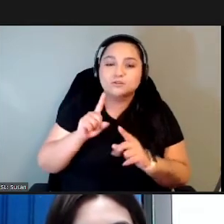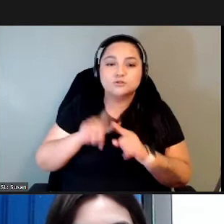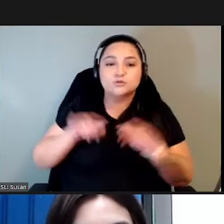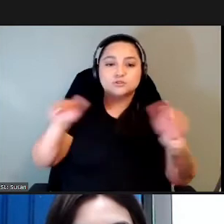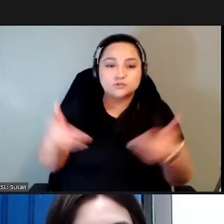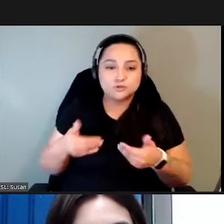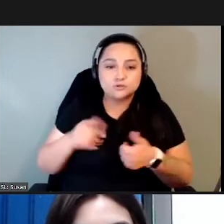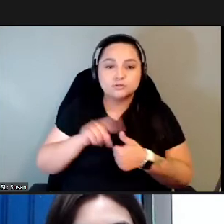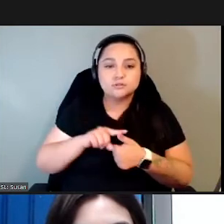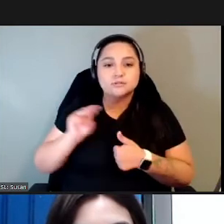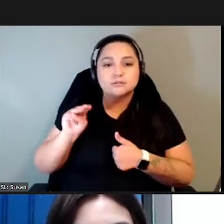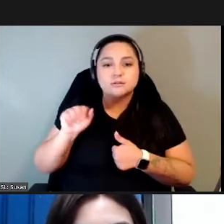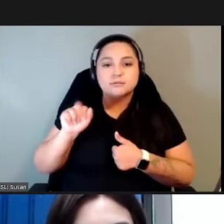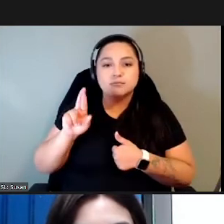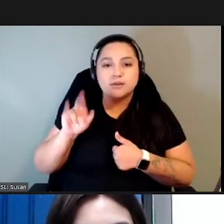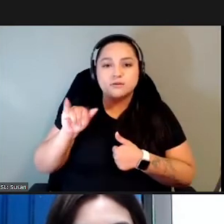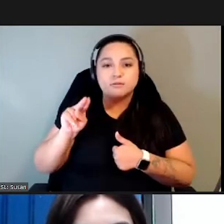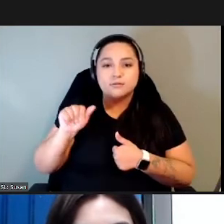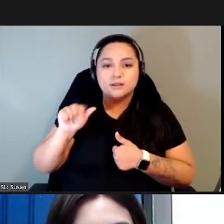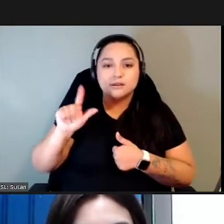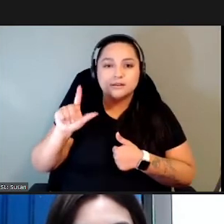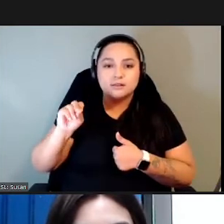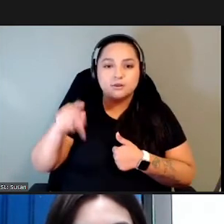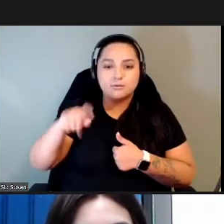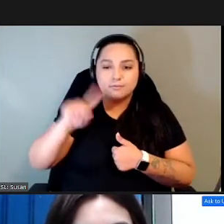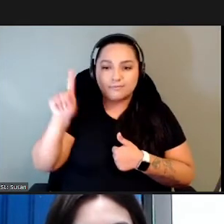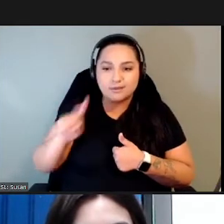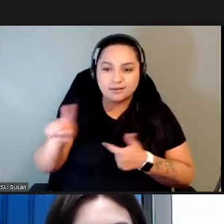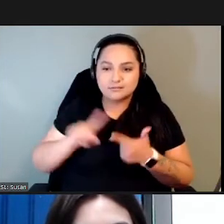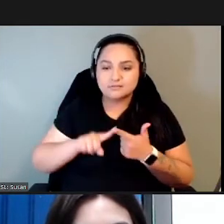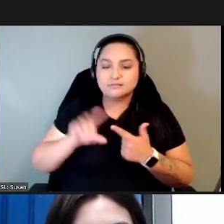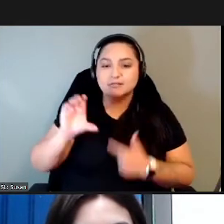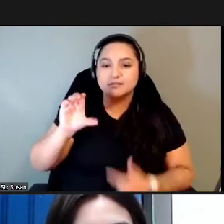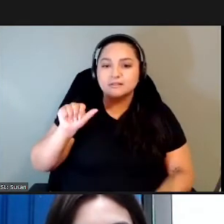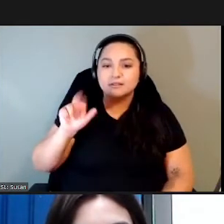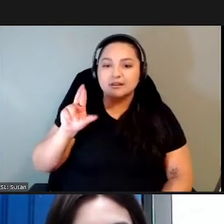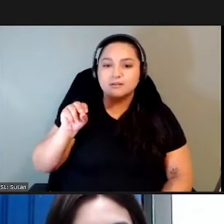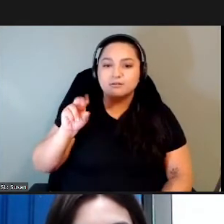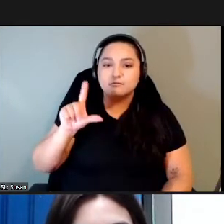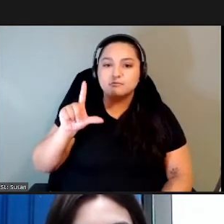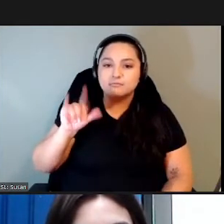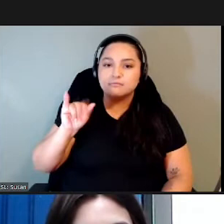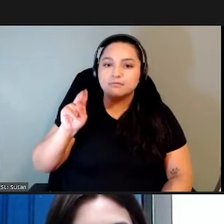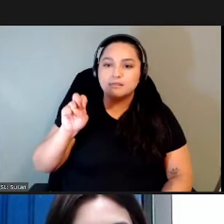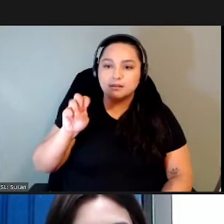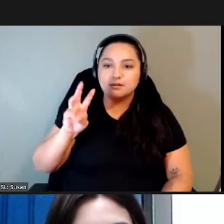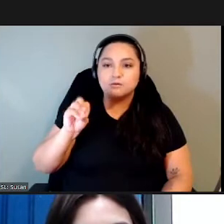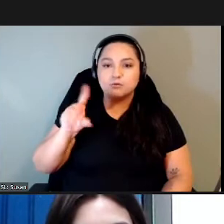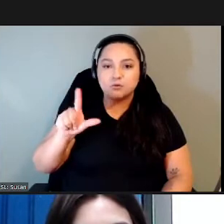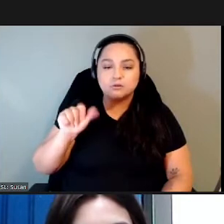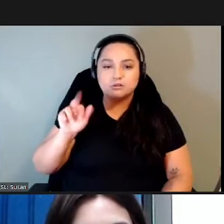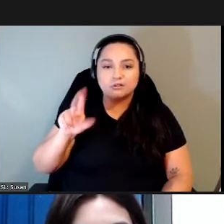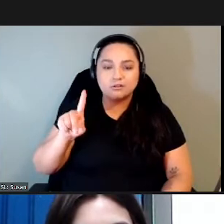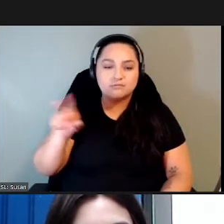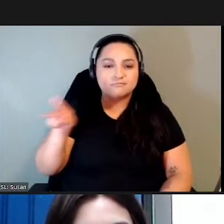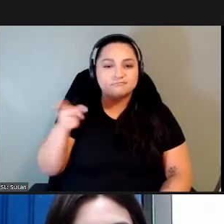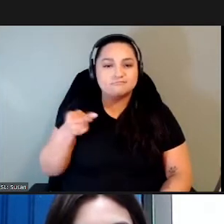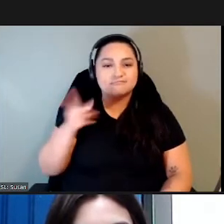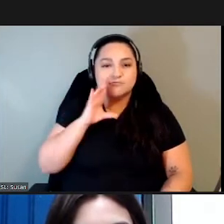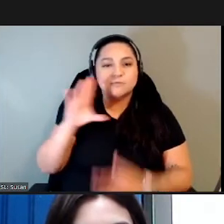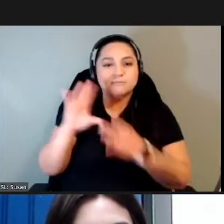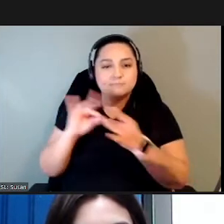and Caroline Woolard, who will speak to the work of the Art.Coop project, Solidarity, Not Charity, Grantmaking in the Solidarity